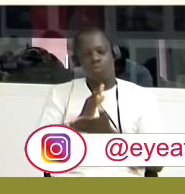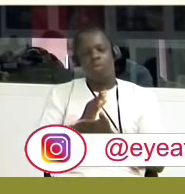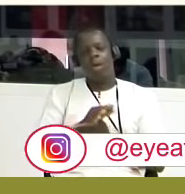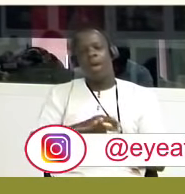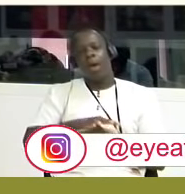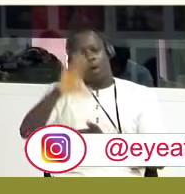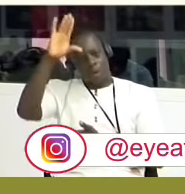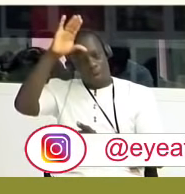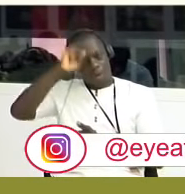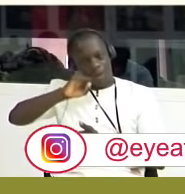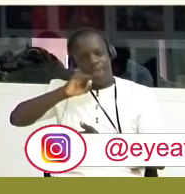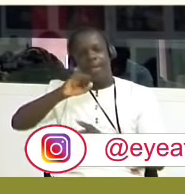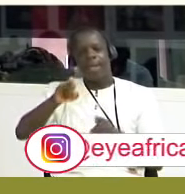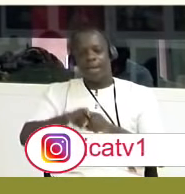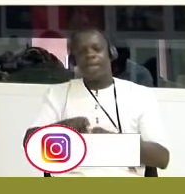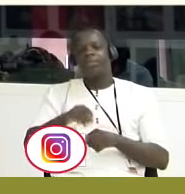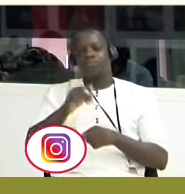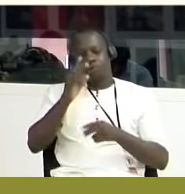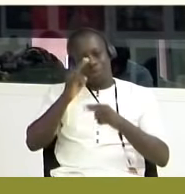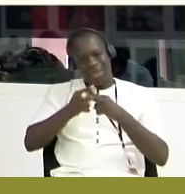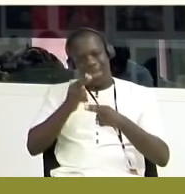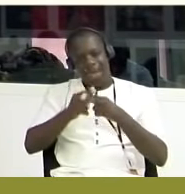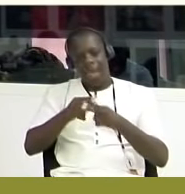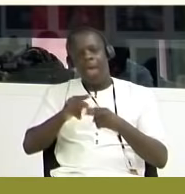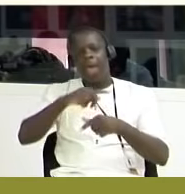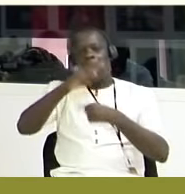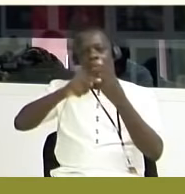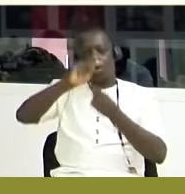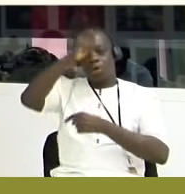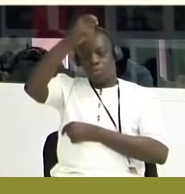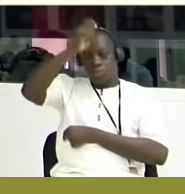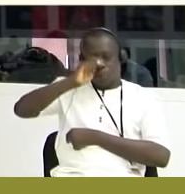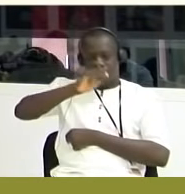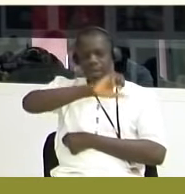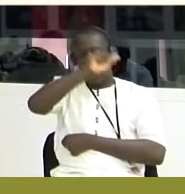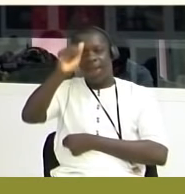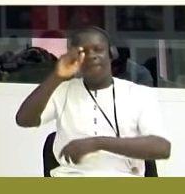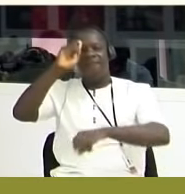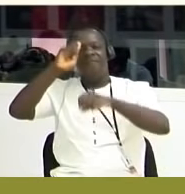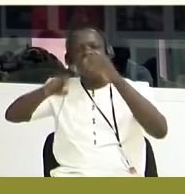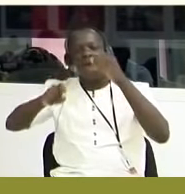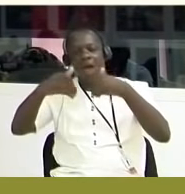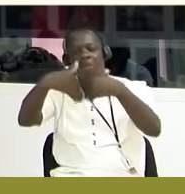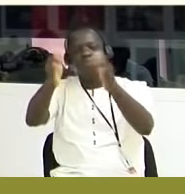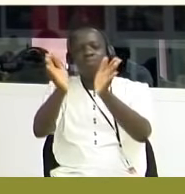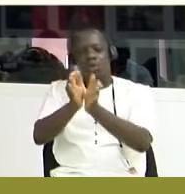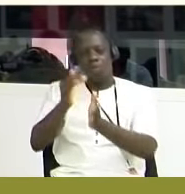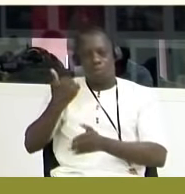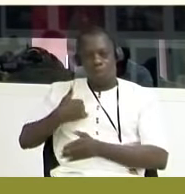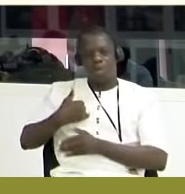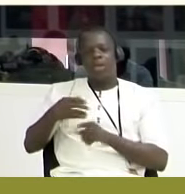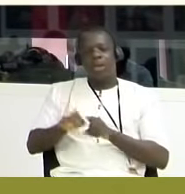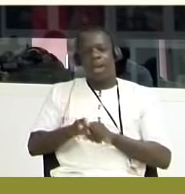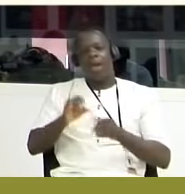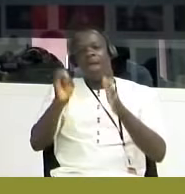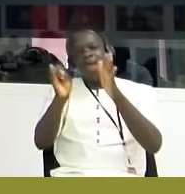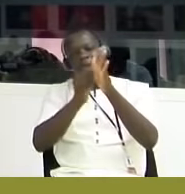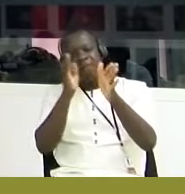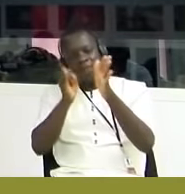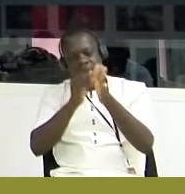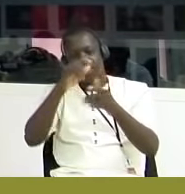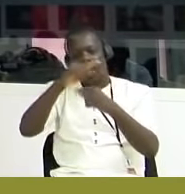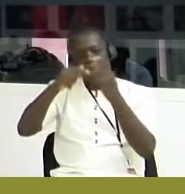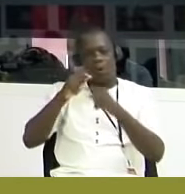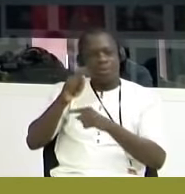taken care of. The police and the fire service are looking into the matter. You say to inform